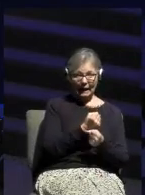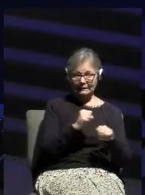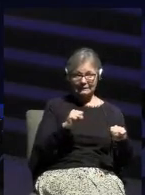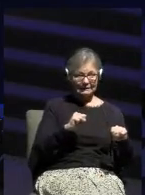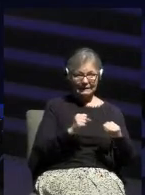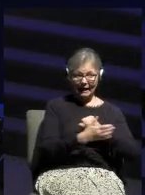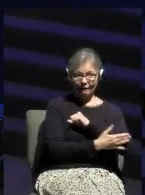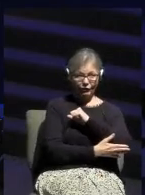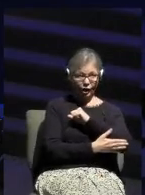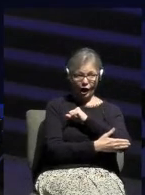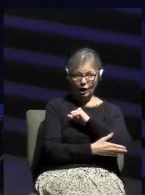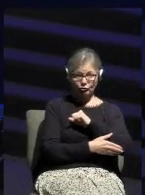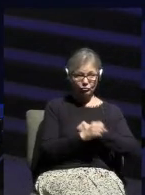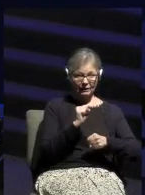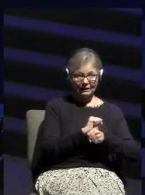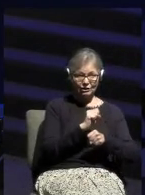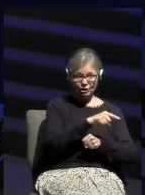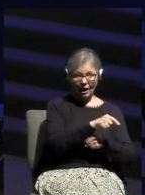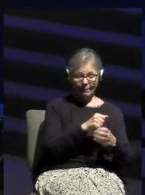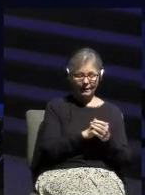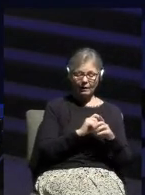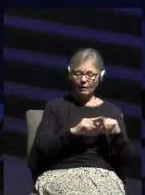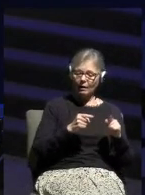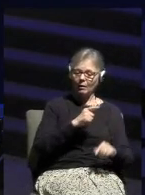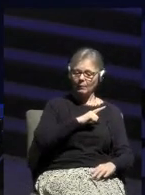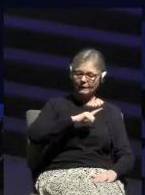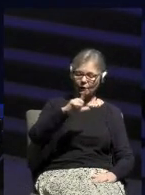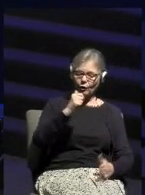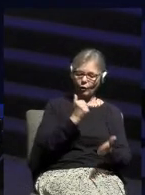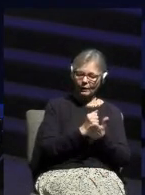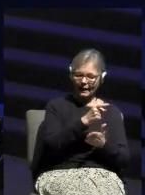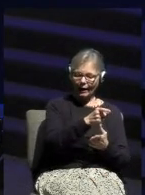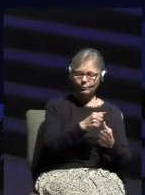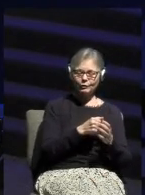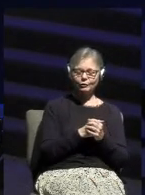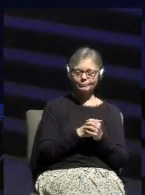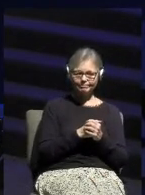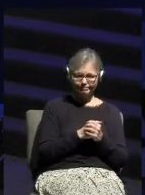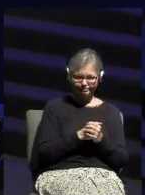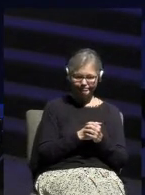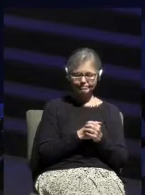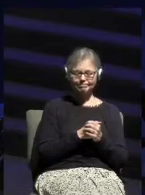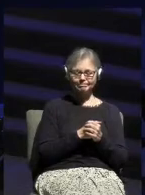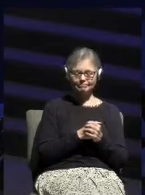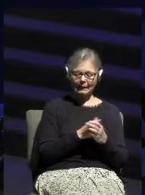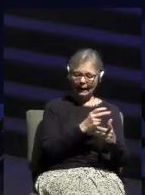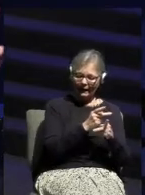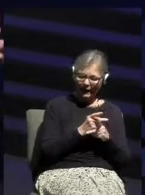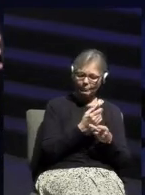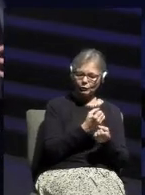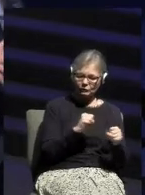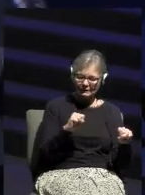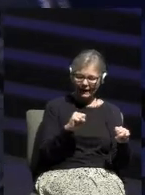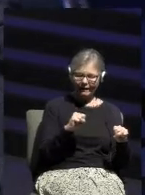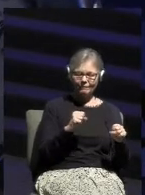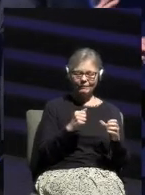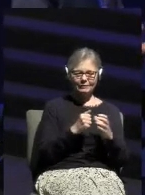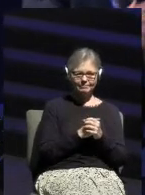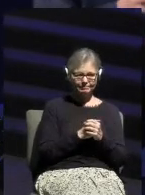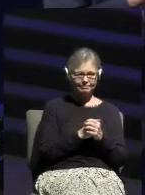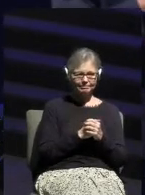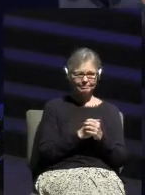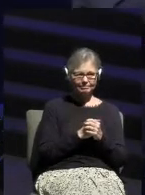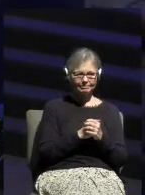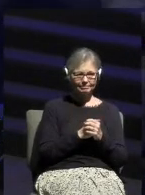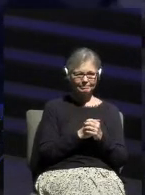her job, but the Lord gave her provision to be in a very protected area when